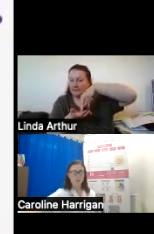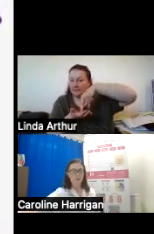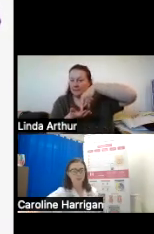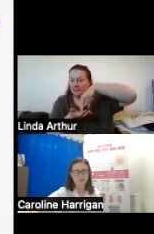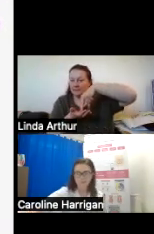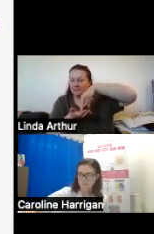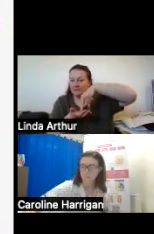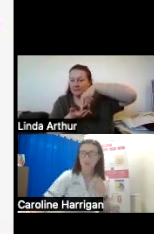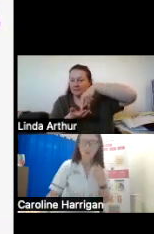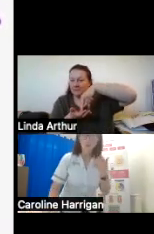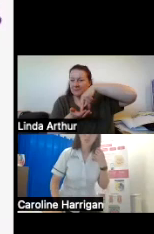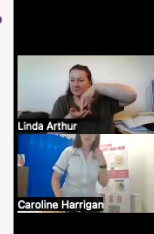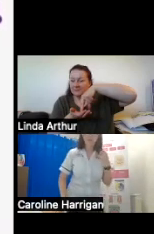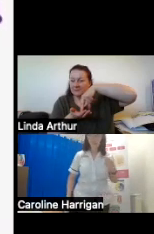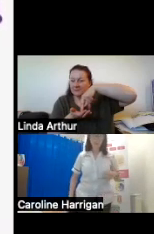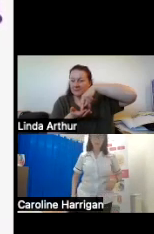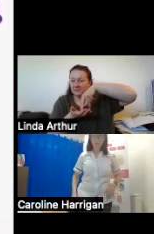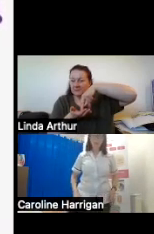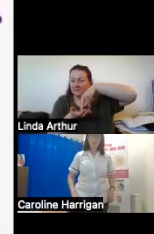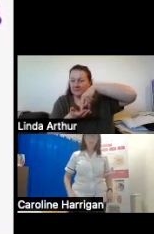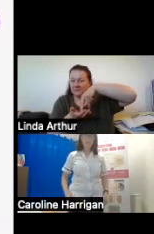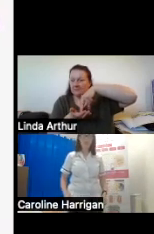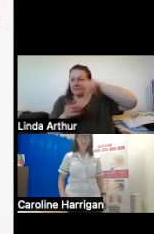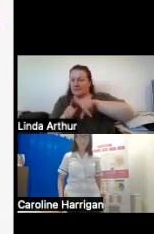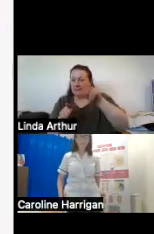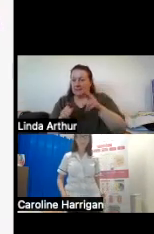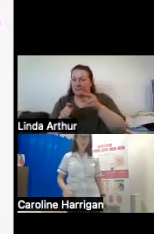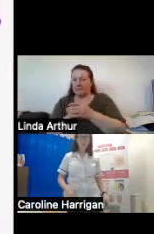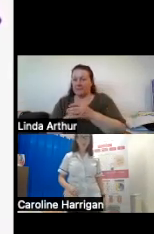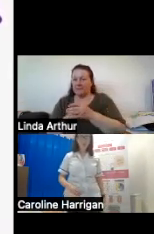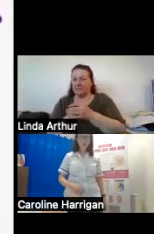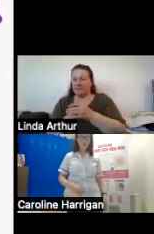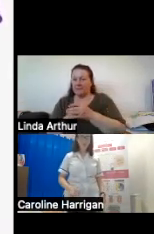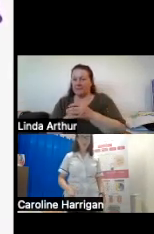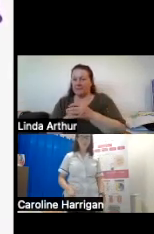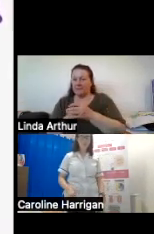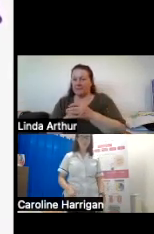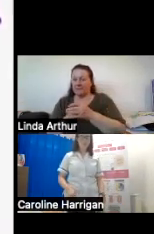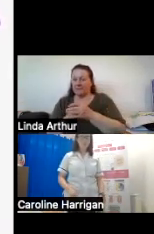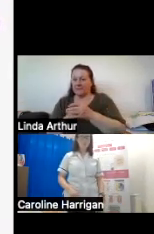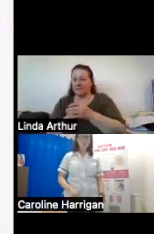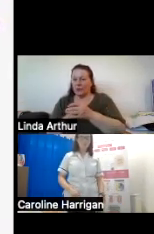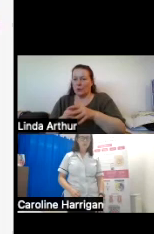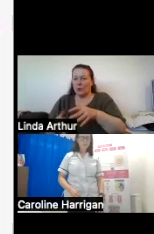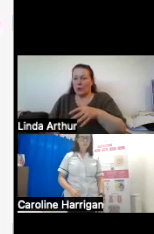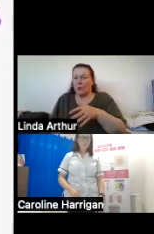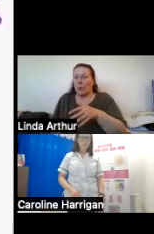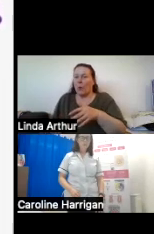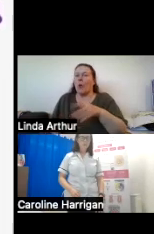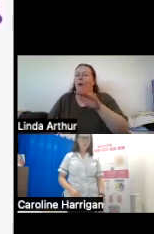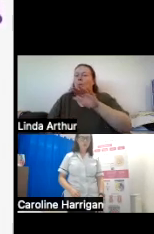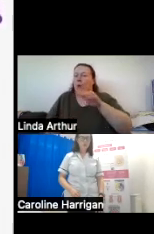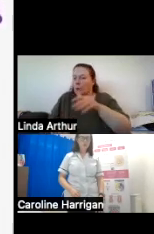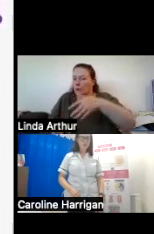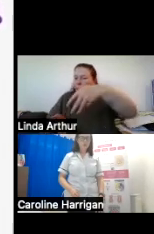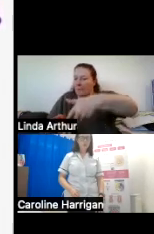So in standing, I want you to do the same thing again. So I want you to think as if you're holding onto your wind at your back passage, holding onto your pee at the front,